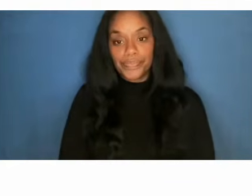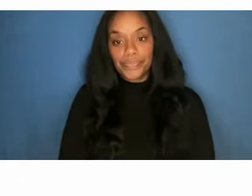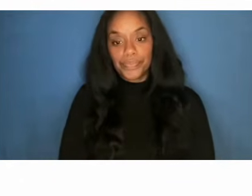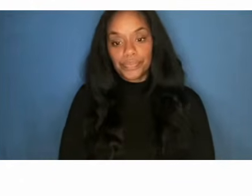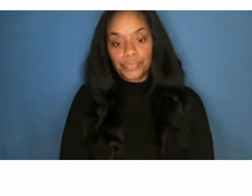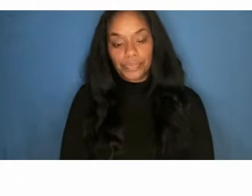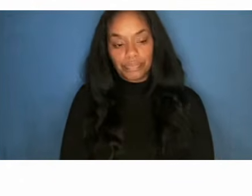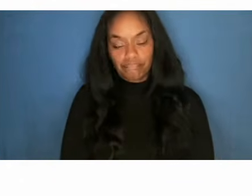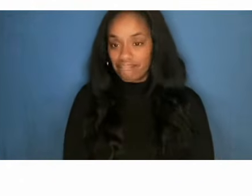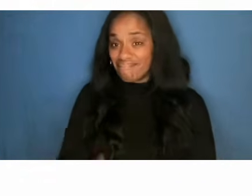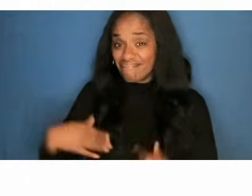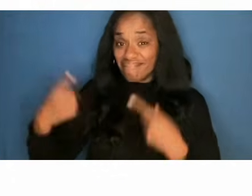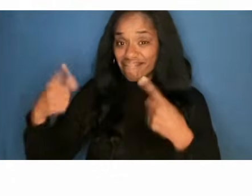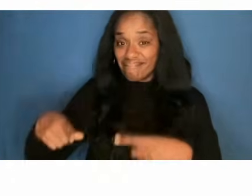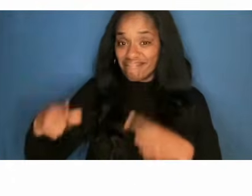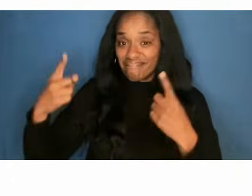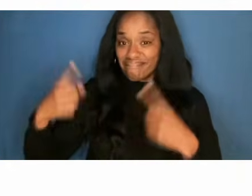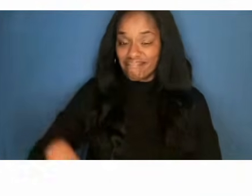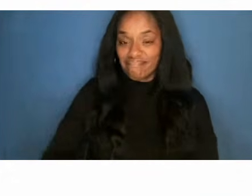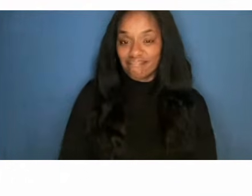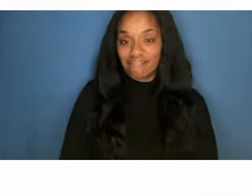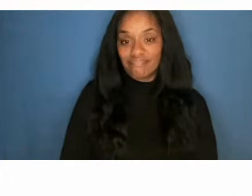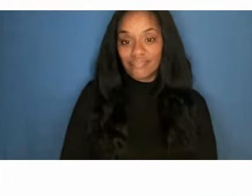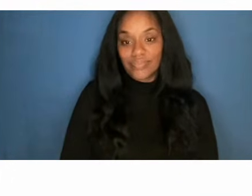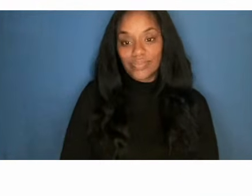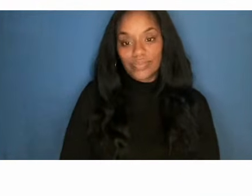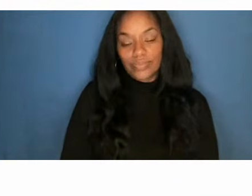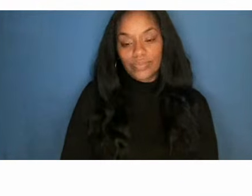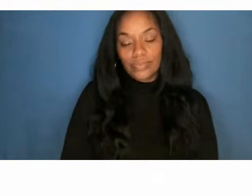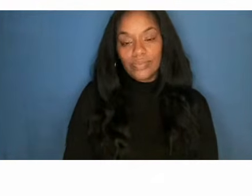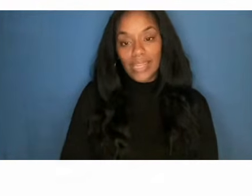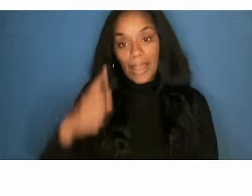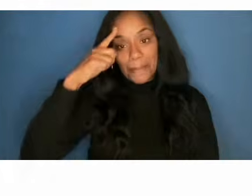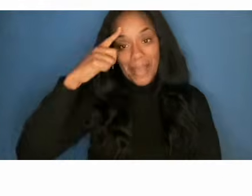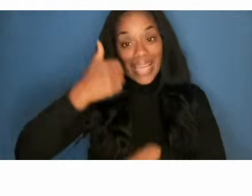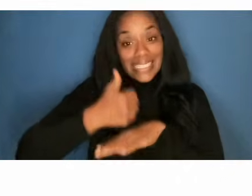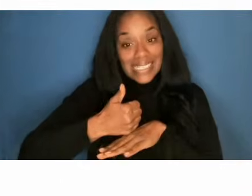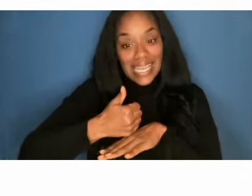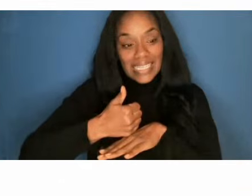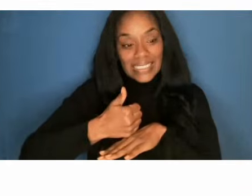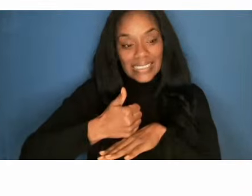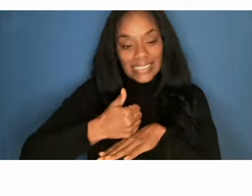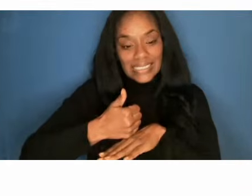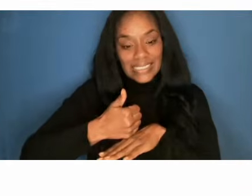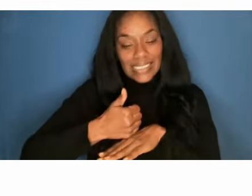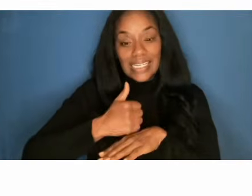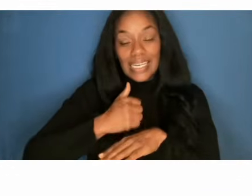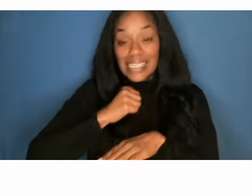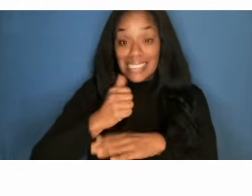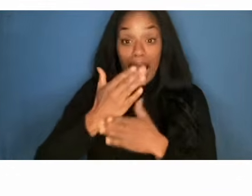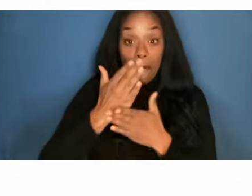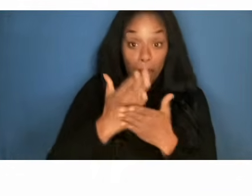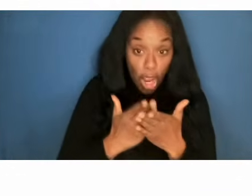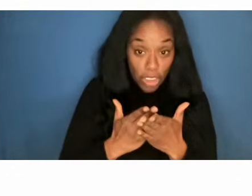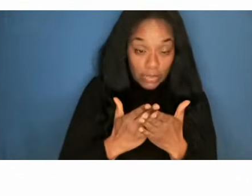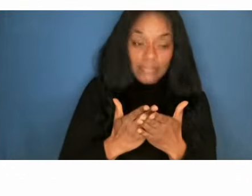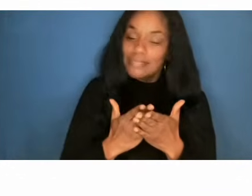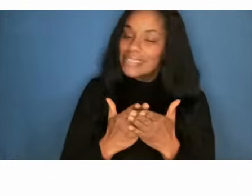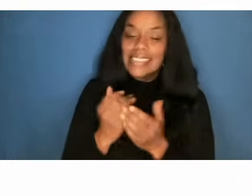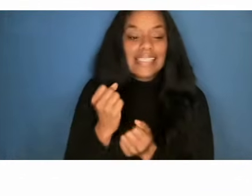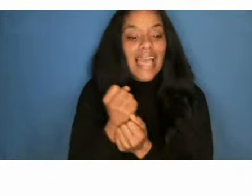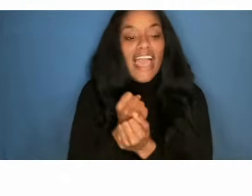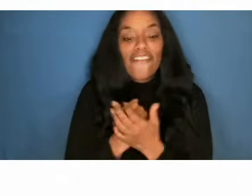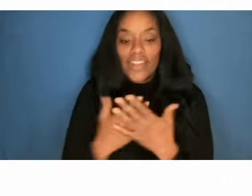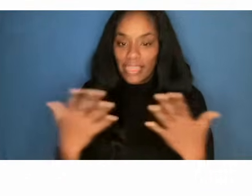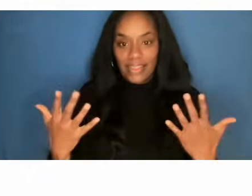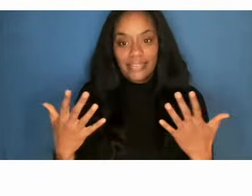Yep, I agree. I agree. Um, Mindset is not part of the thing. Mindset is everything, and I agree